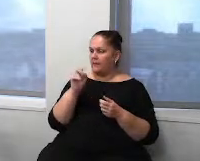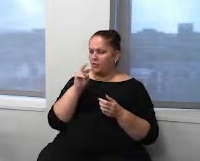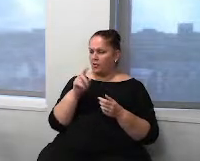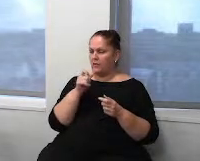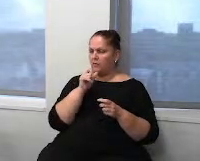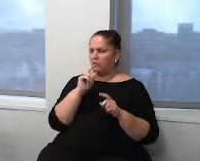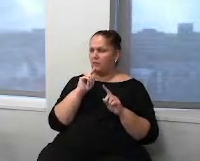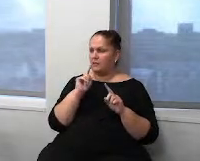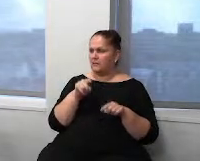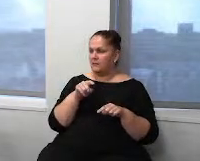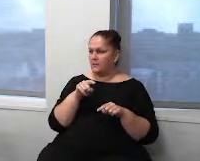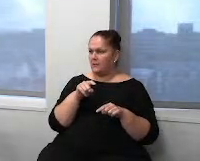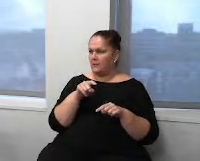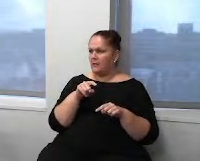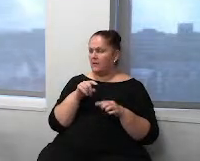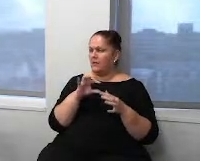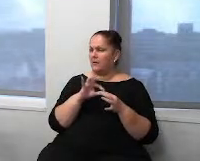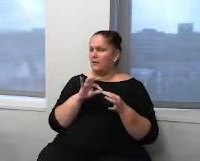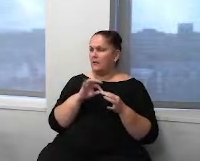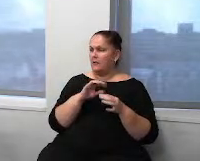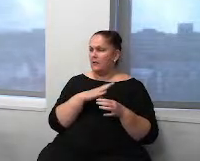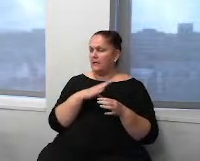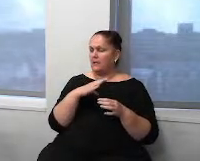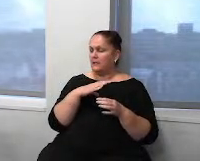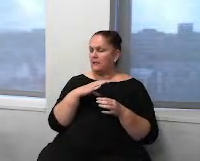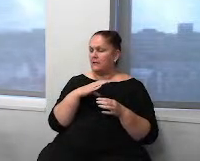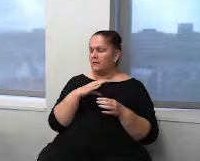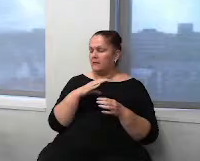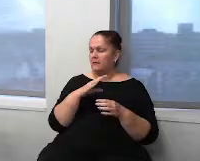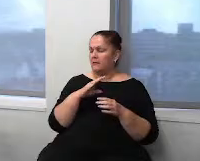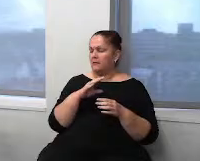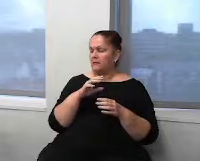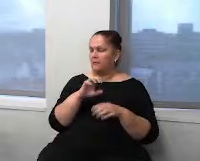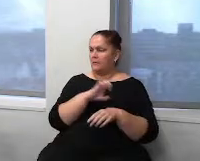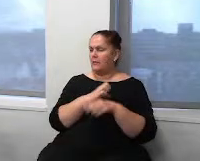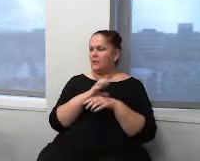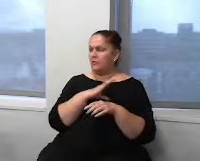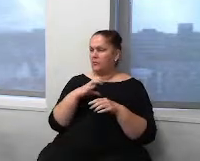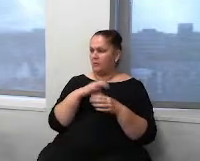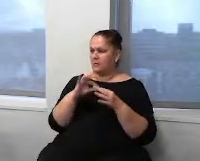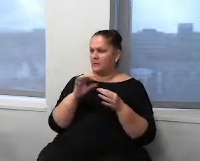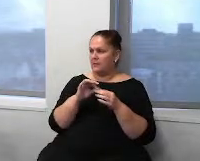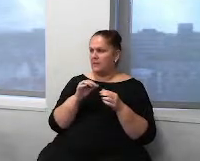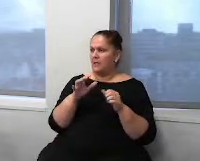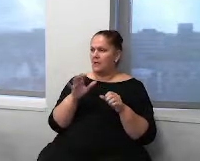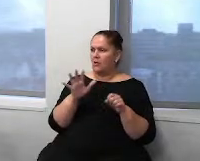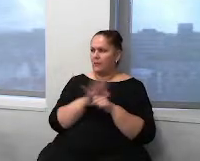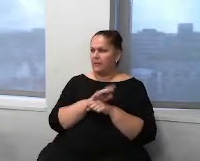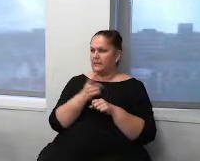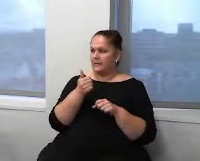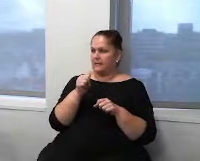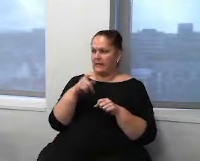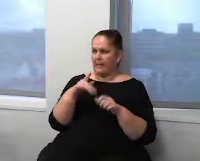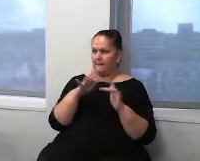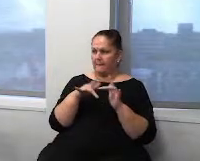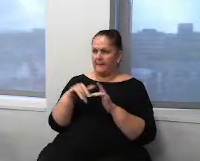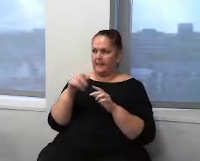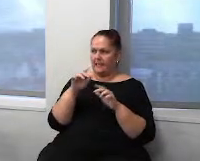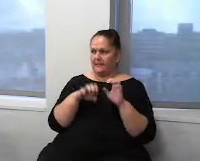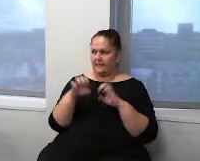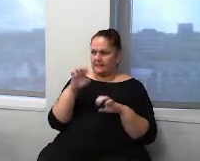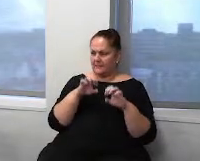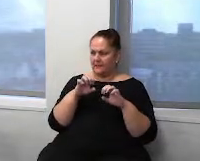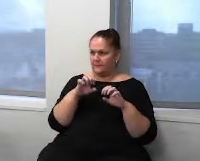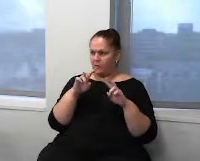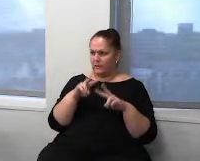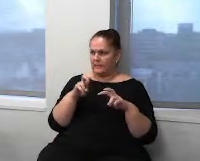And if you look at your response here, you refer the Energy Bureau to two things in response to this question. A comprehensive gap assessment, right?